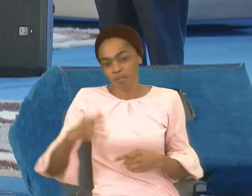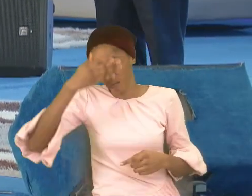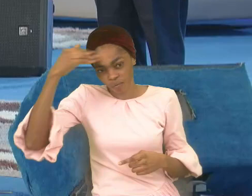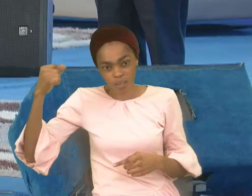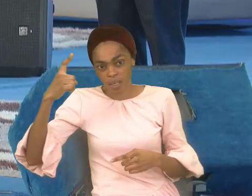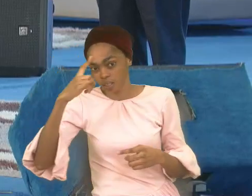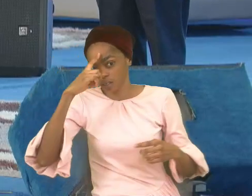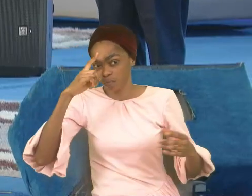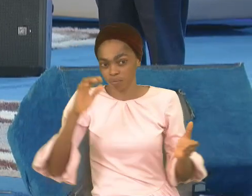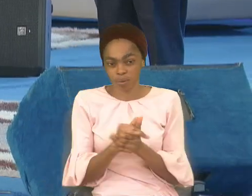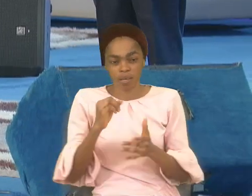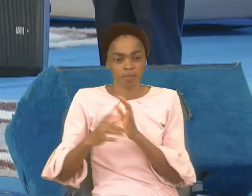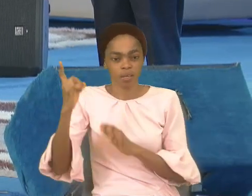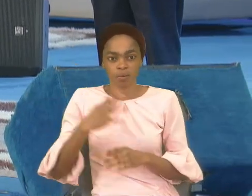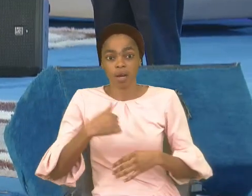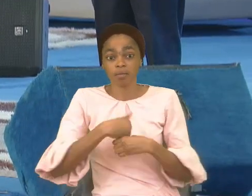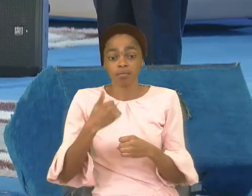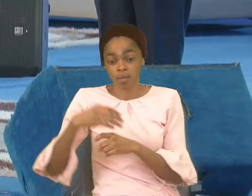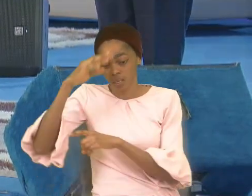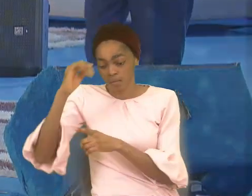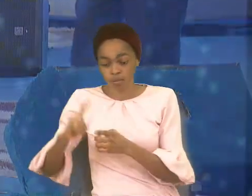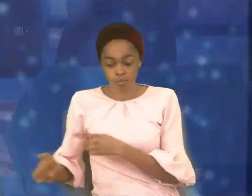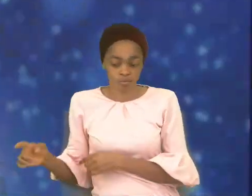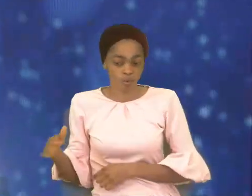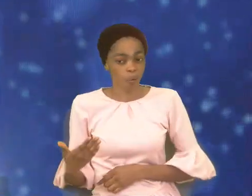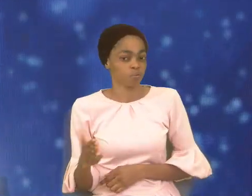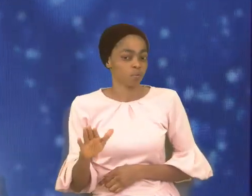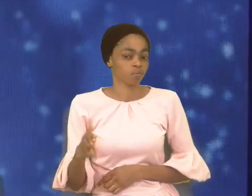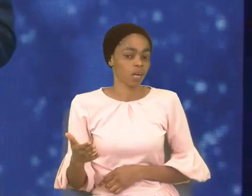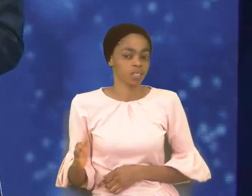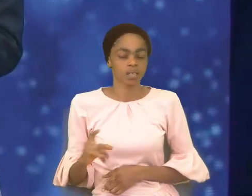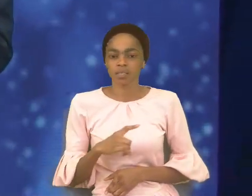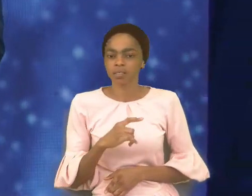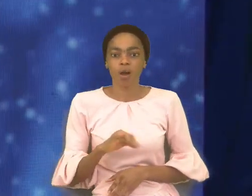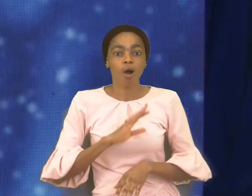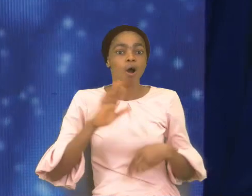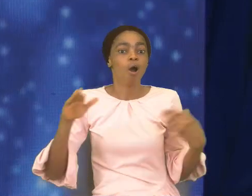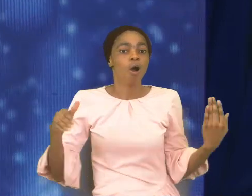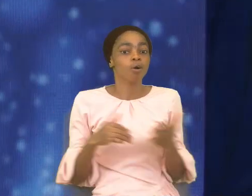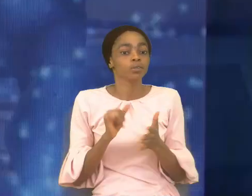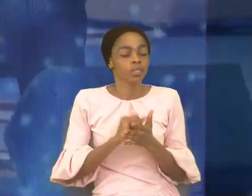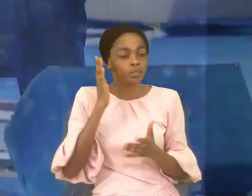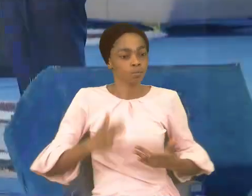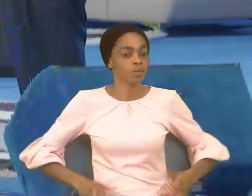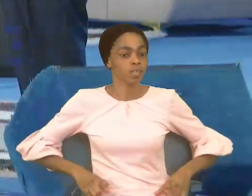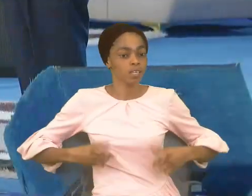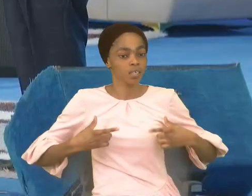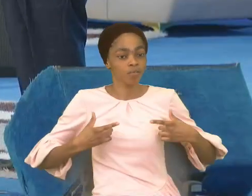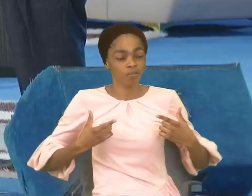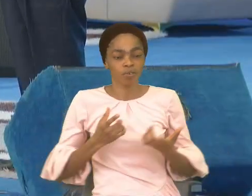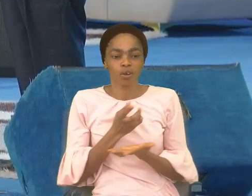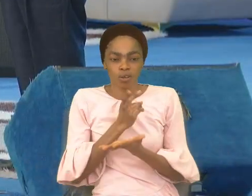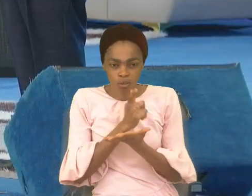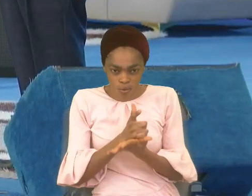all that will live godly in Christ Jesus shall suffer persecution. Look at verse